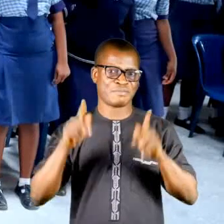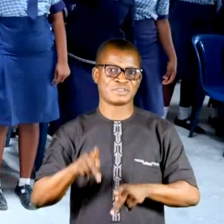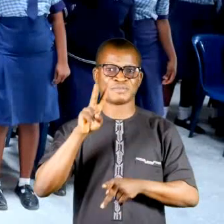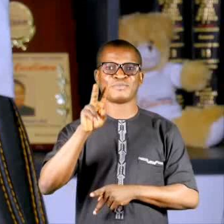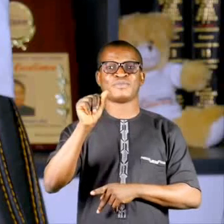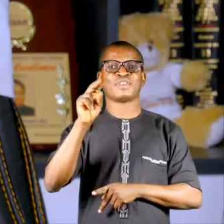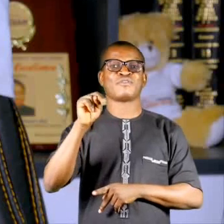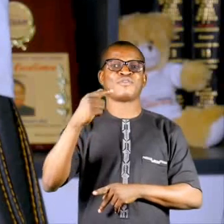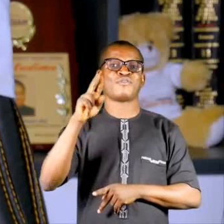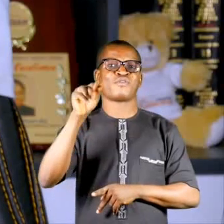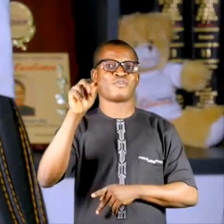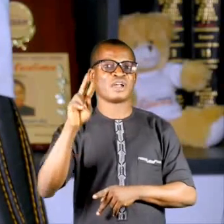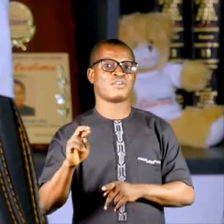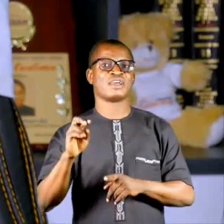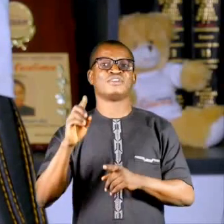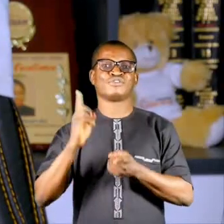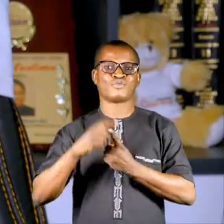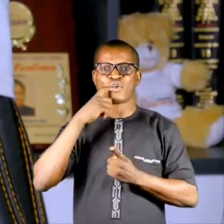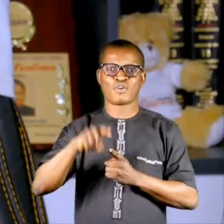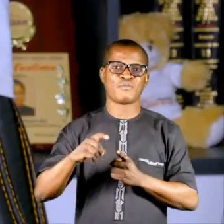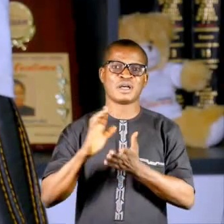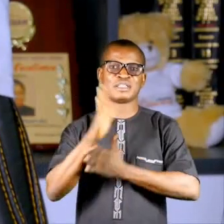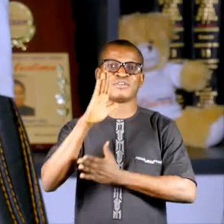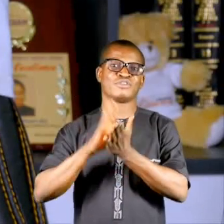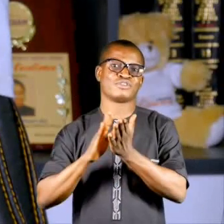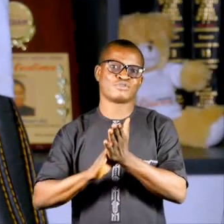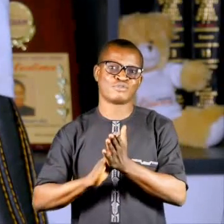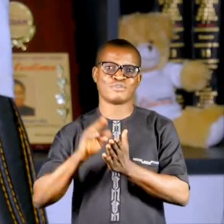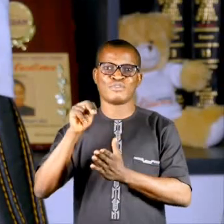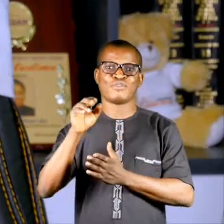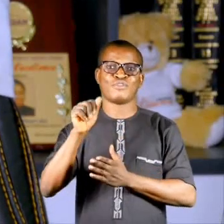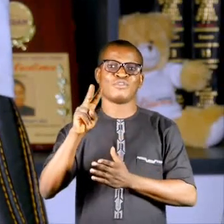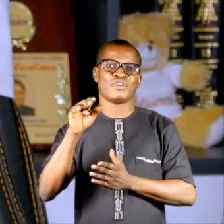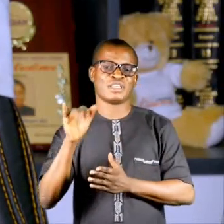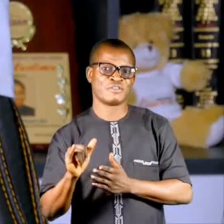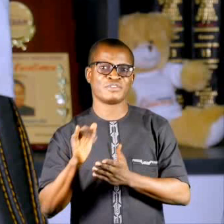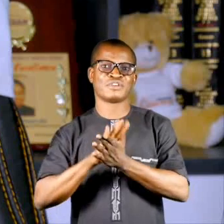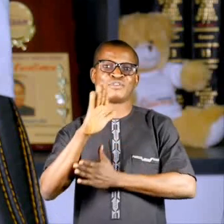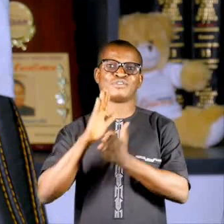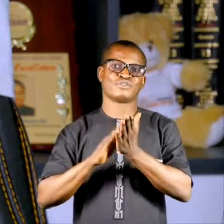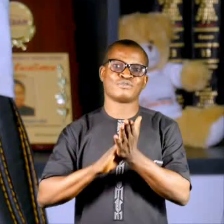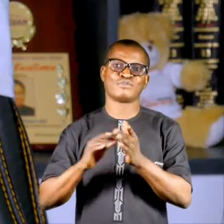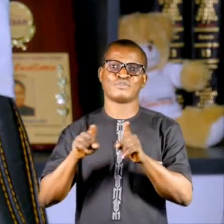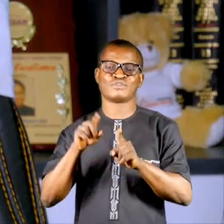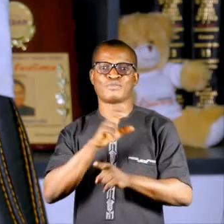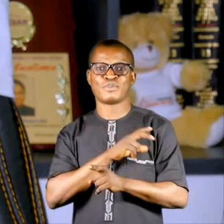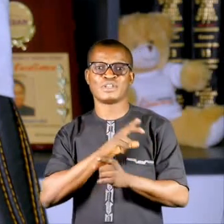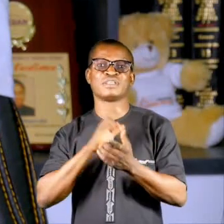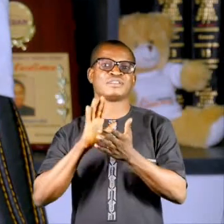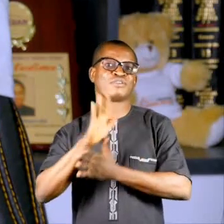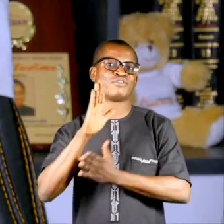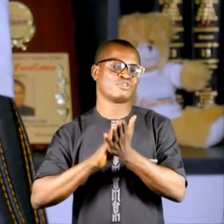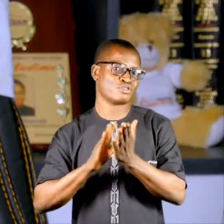vanguards into command secondary schools, Navy secondary schools, Air Force secondary schools, and also police